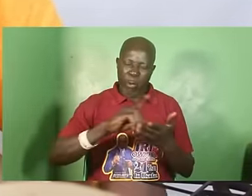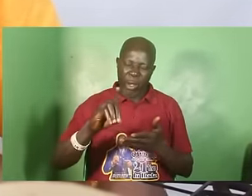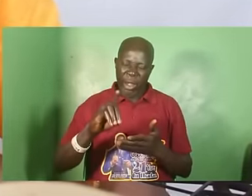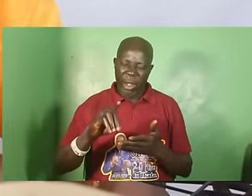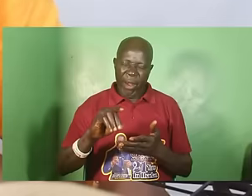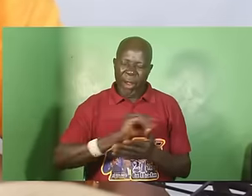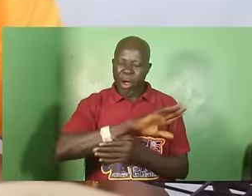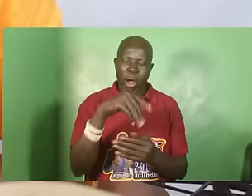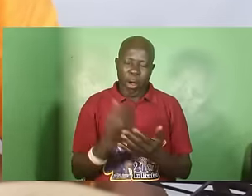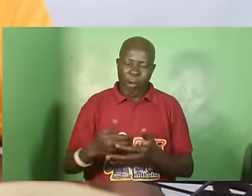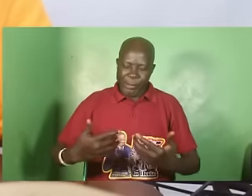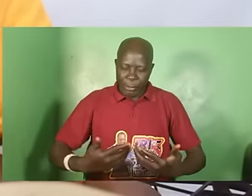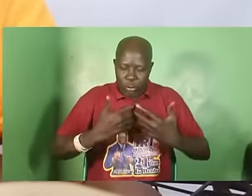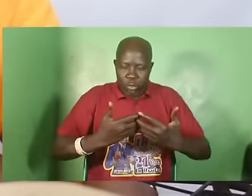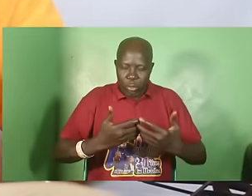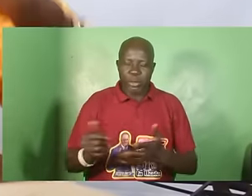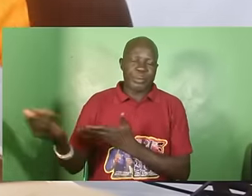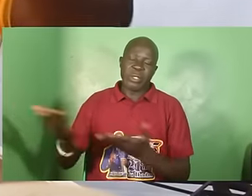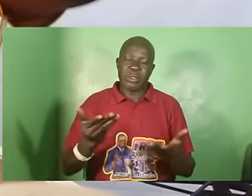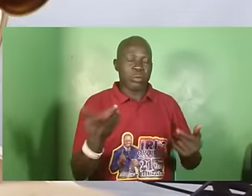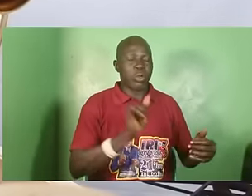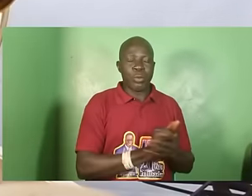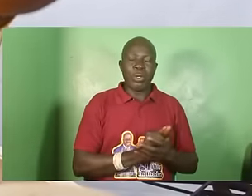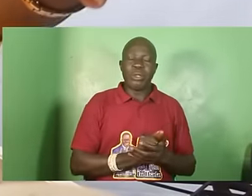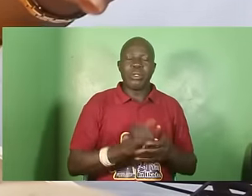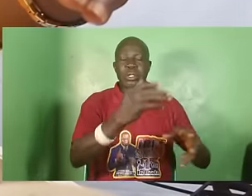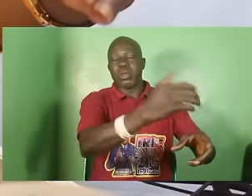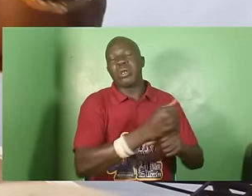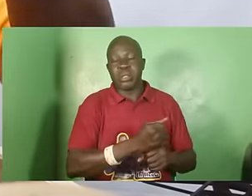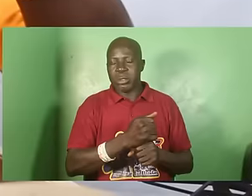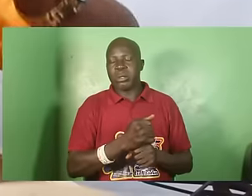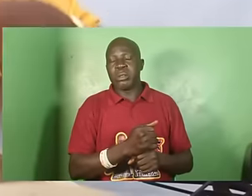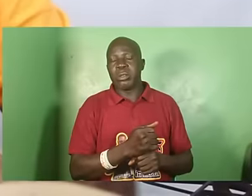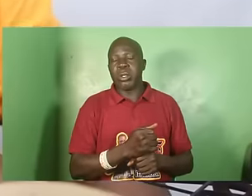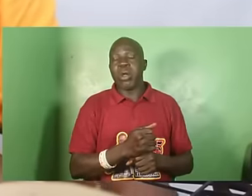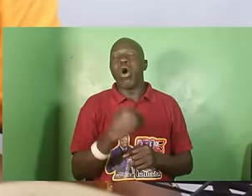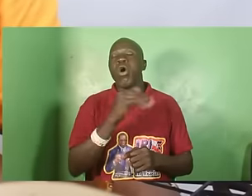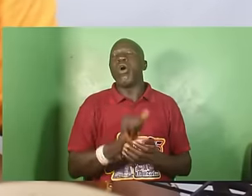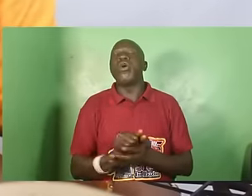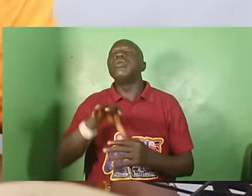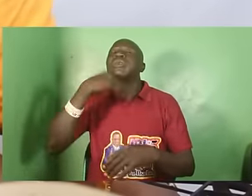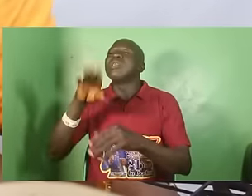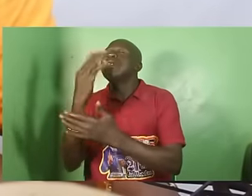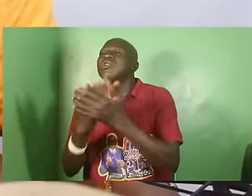3 weeks after. Oh, it's good that it's coming. What's this area? Was seized. When they said he has